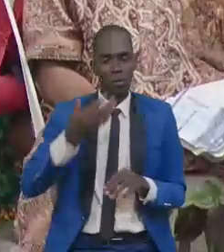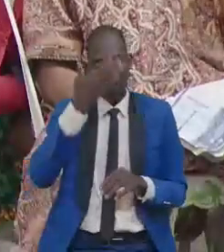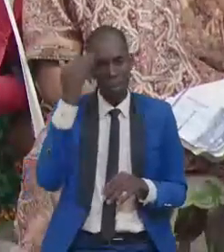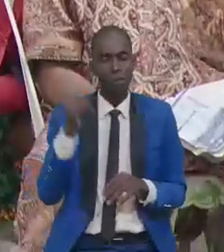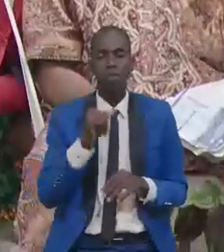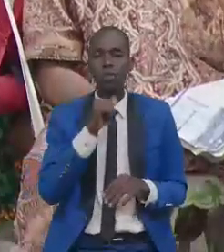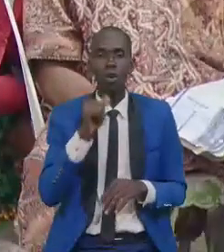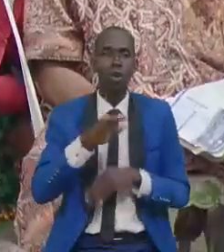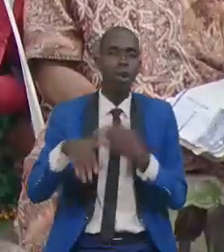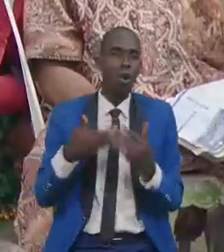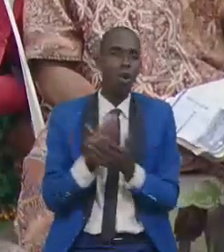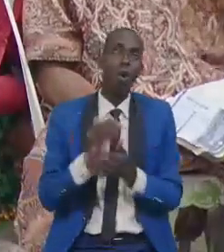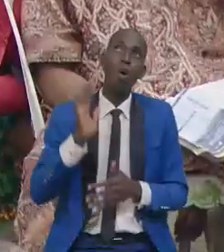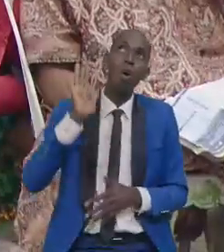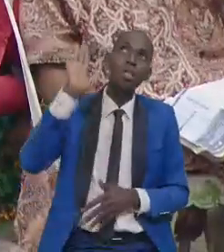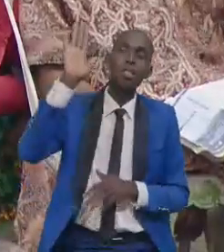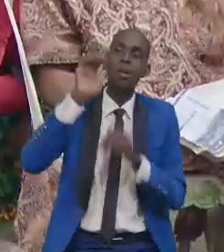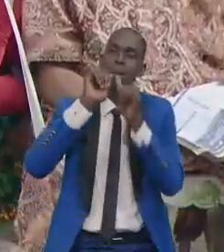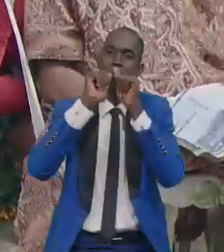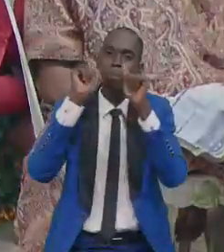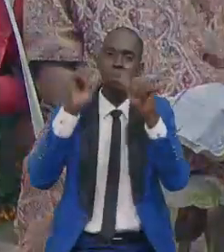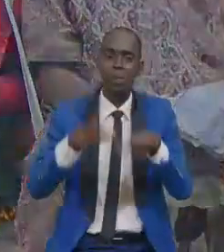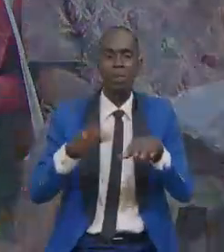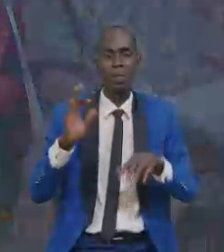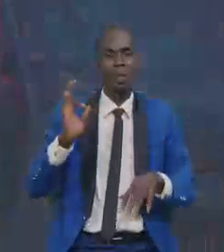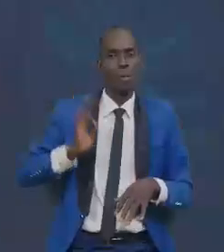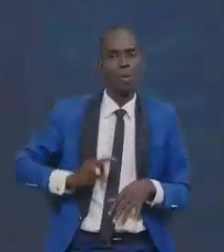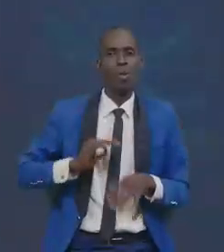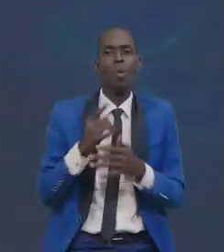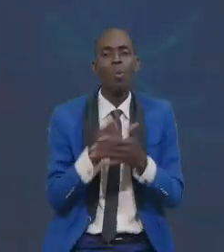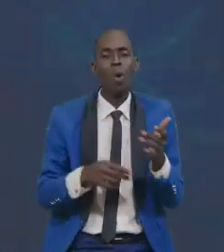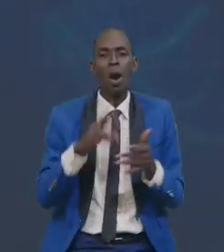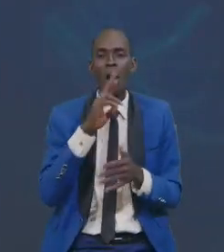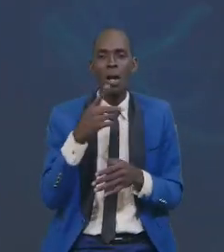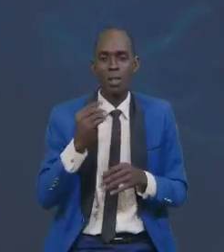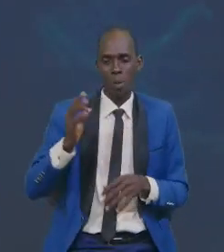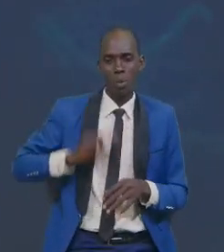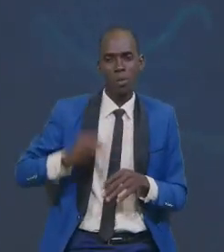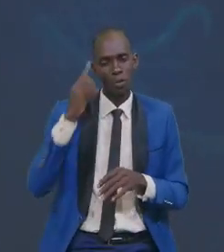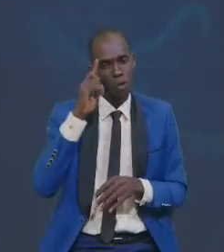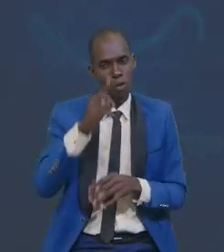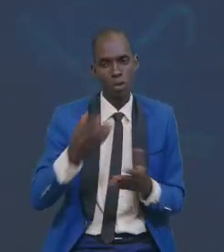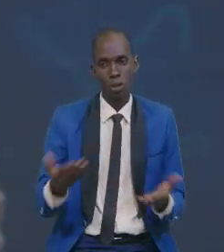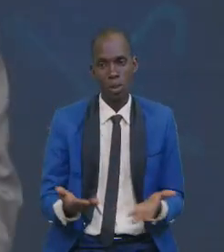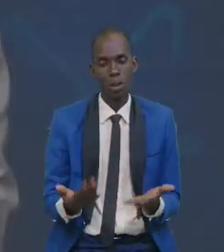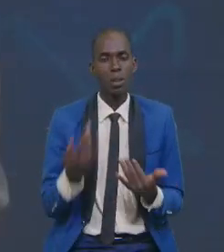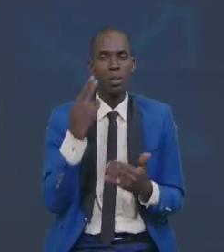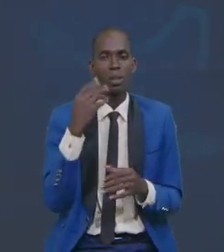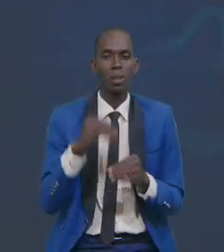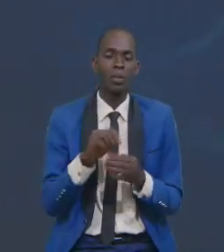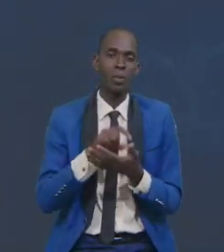his benefits. What are the benefits for you here today? Look at verse 3. In verse 3,